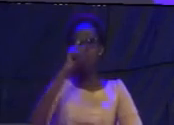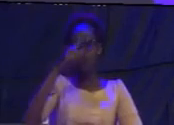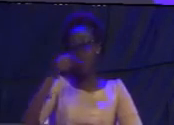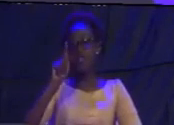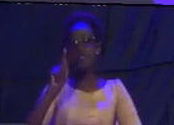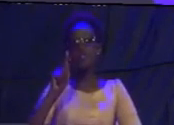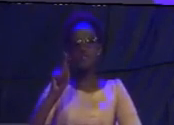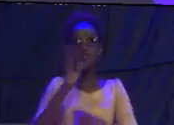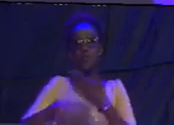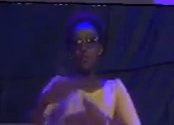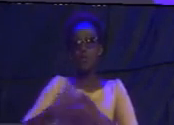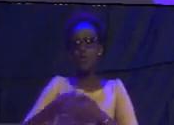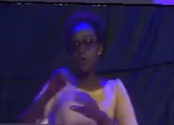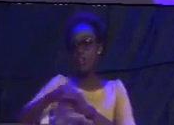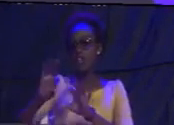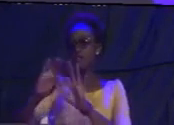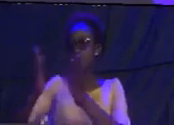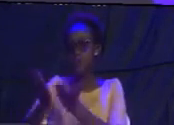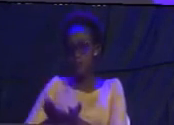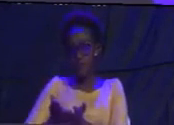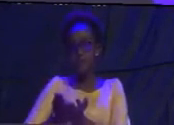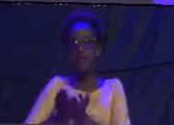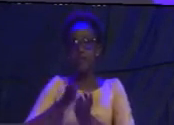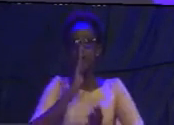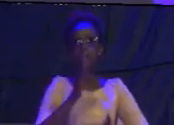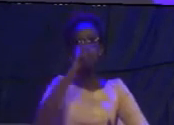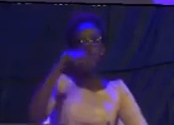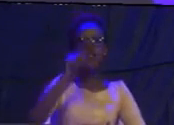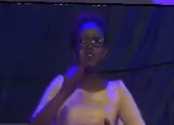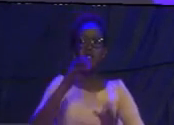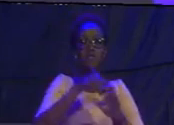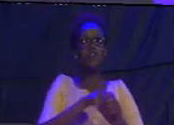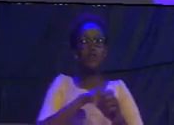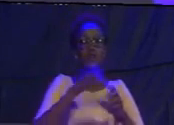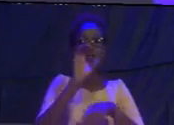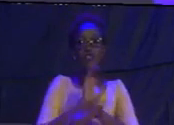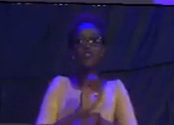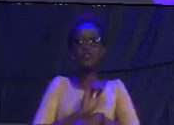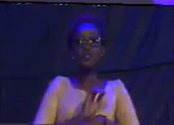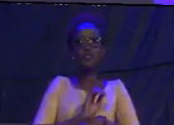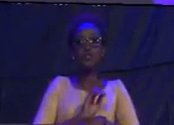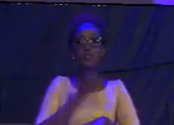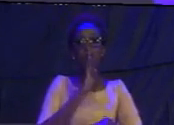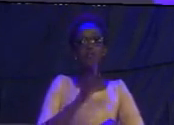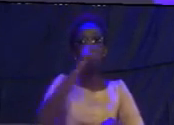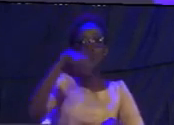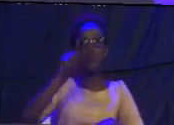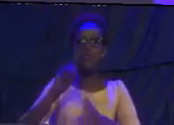To be righteous in their families. To be righteous in the church. To